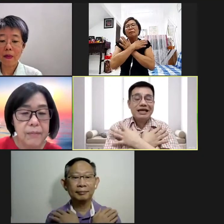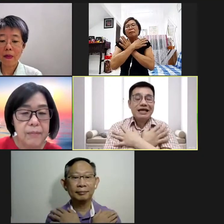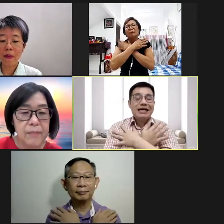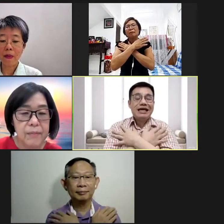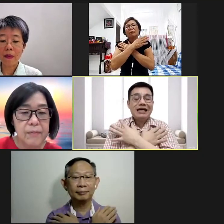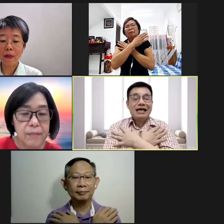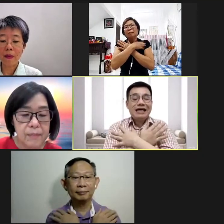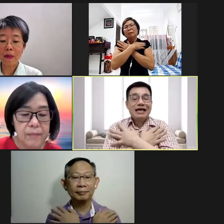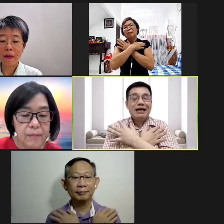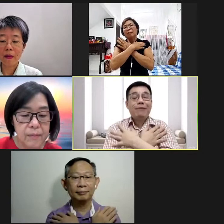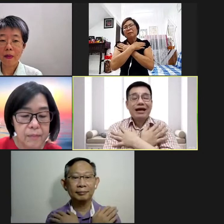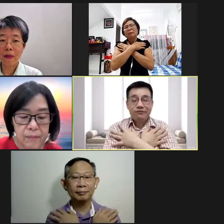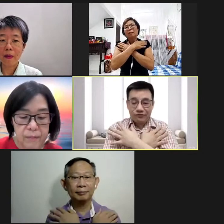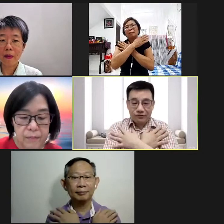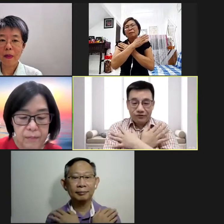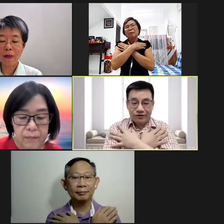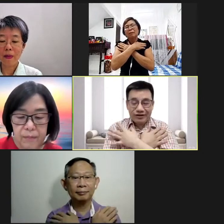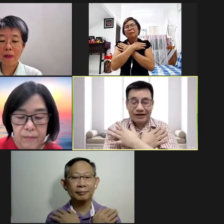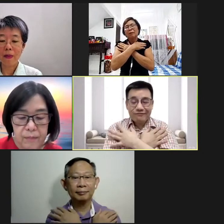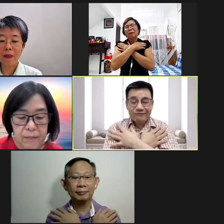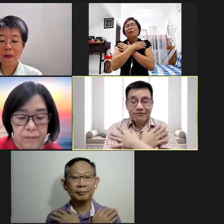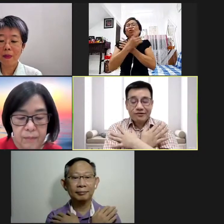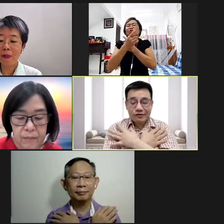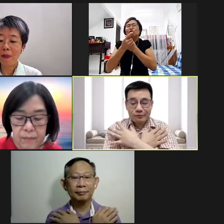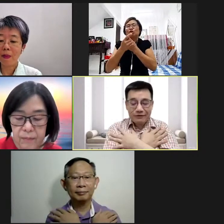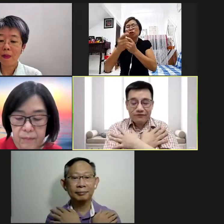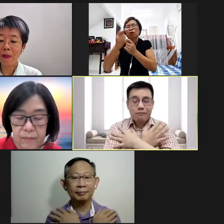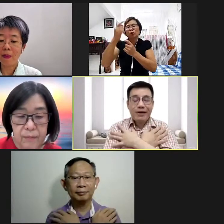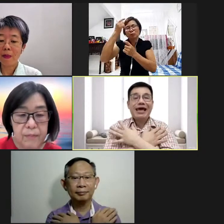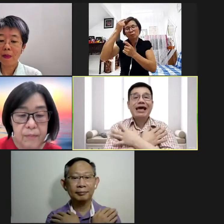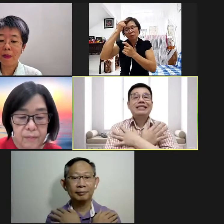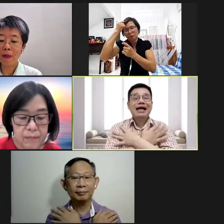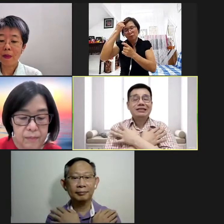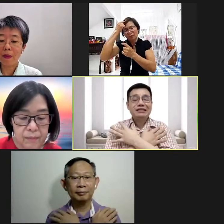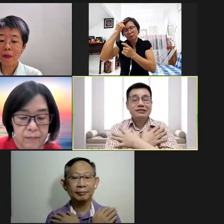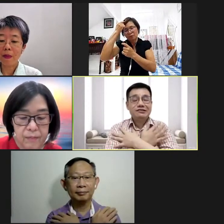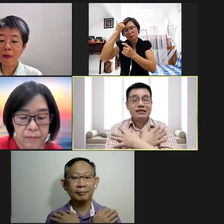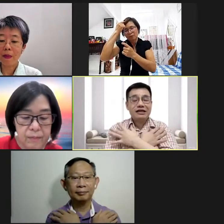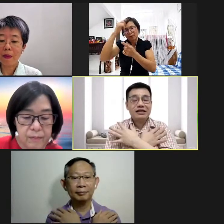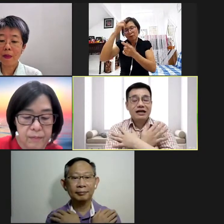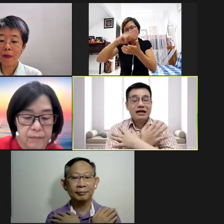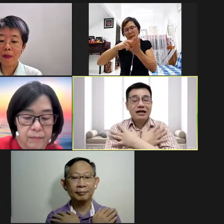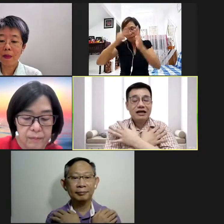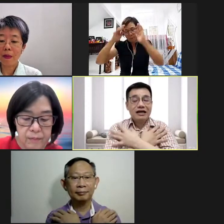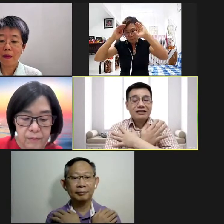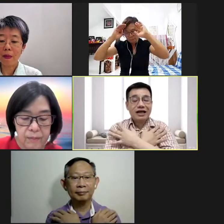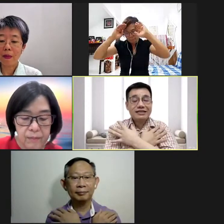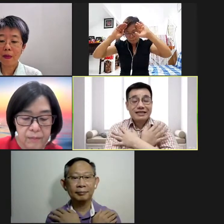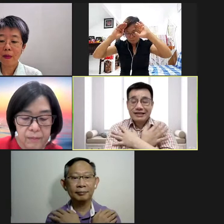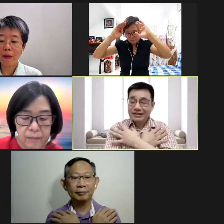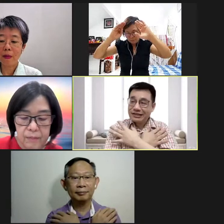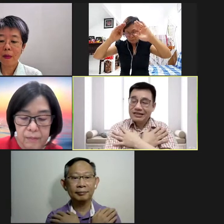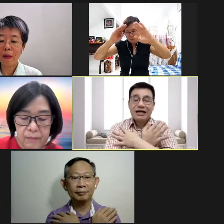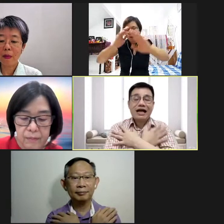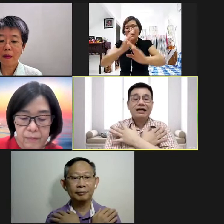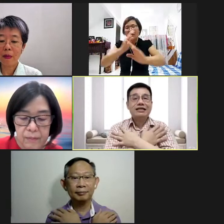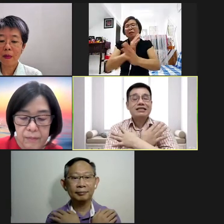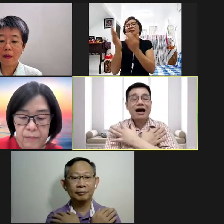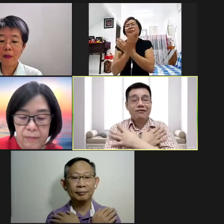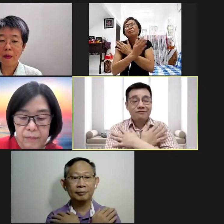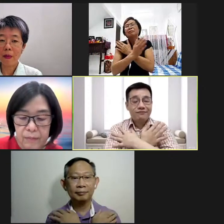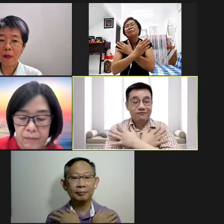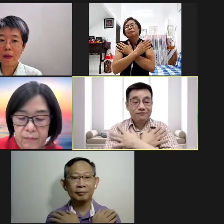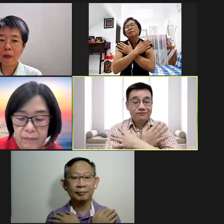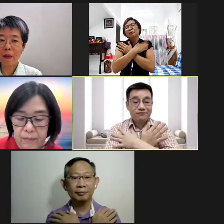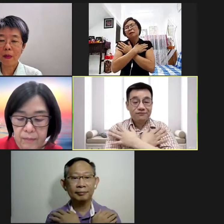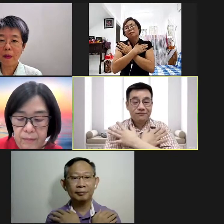be mindful. That will also mean we pay attention to the touch sensations and the